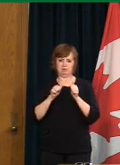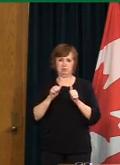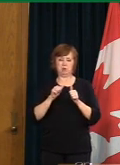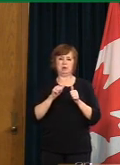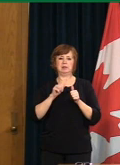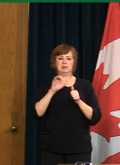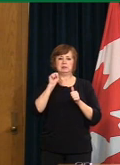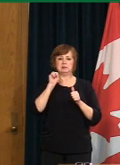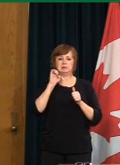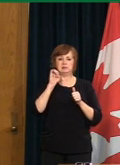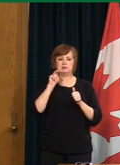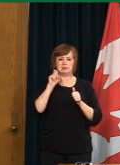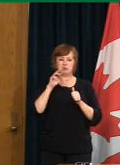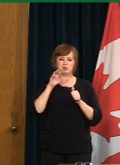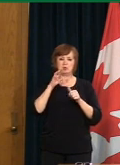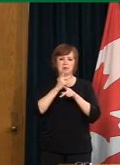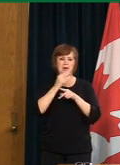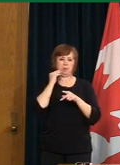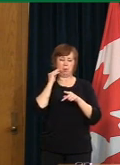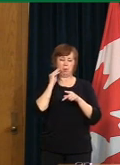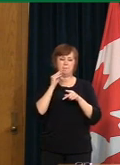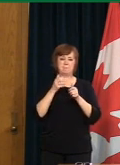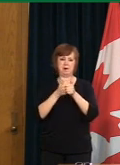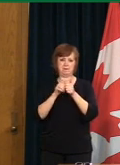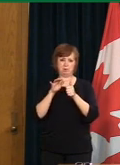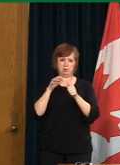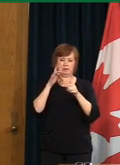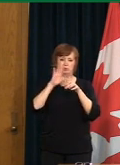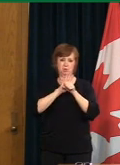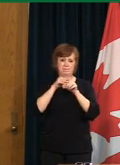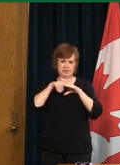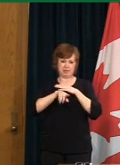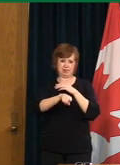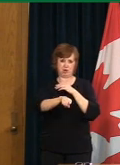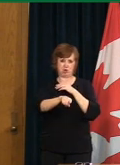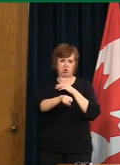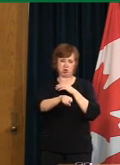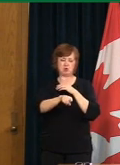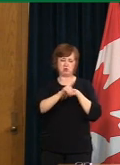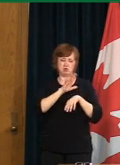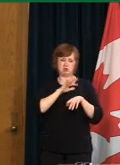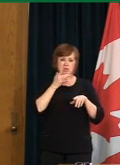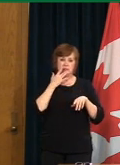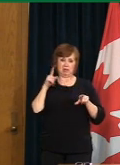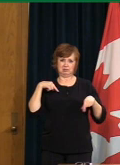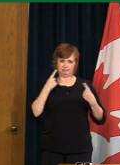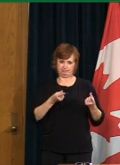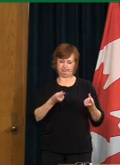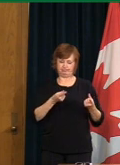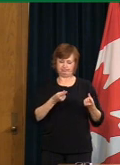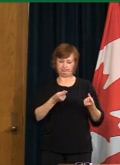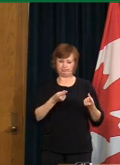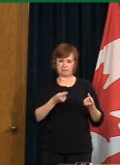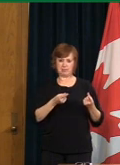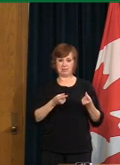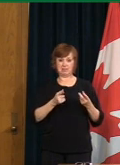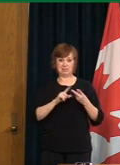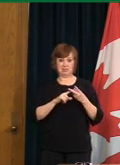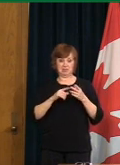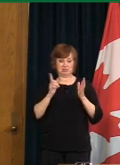other provinces. So, albeit these are necessary actions, it doesn't make these actions any